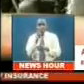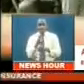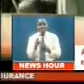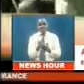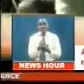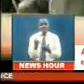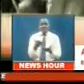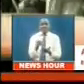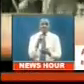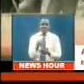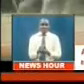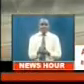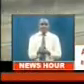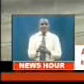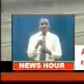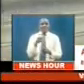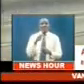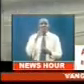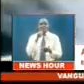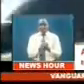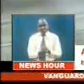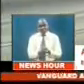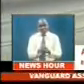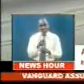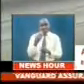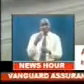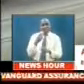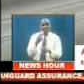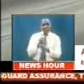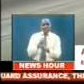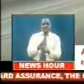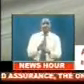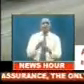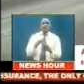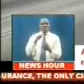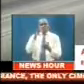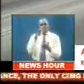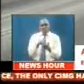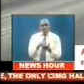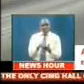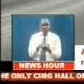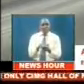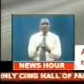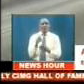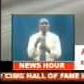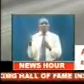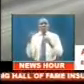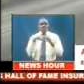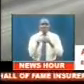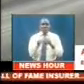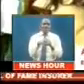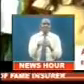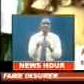embassy in Accra, Thomas Adegnandjou, says the last couple of years have seen a drop in FDI's flow into the